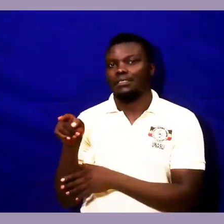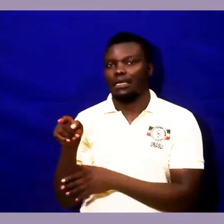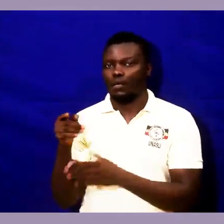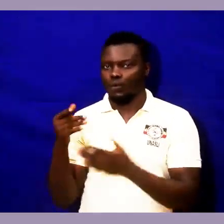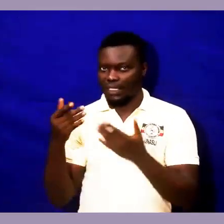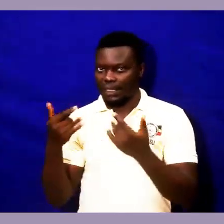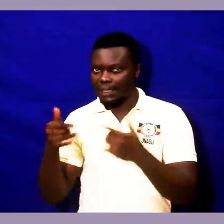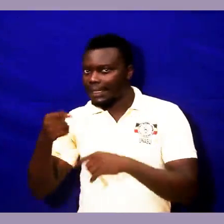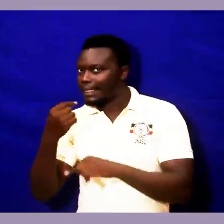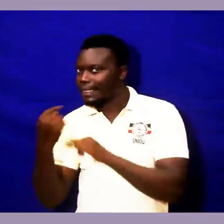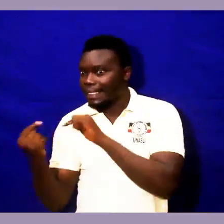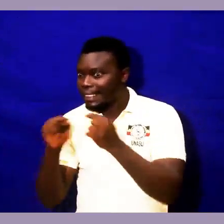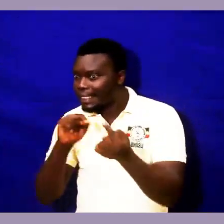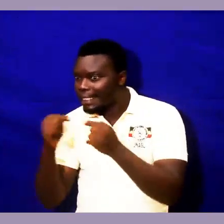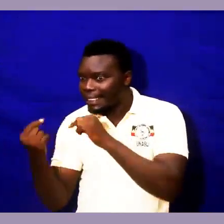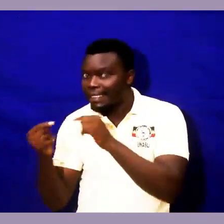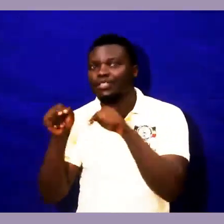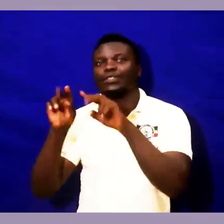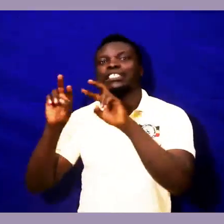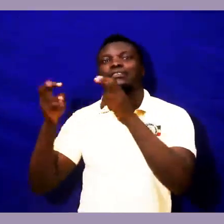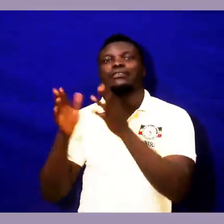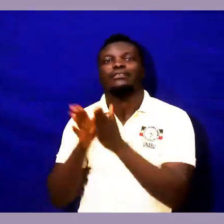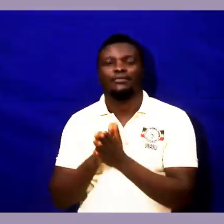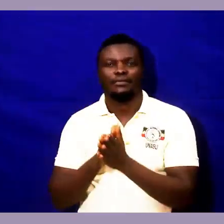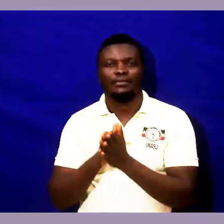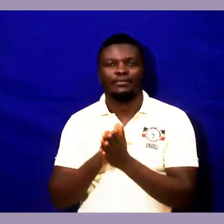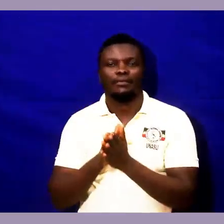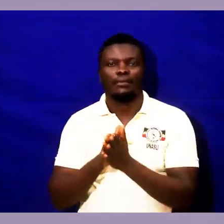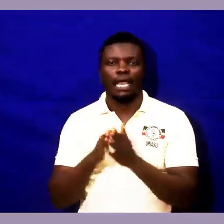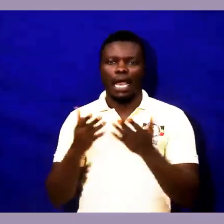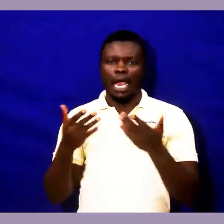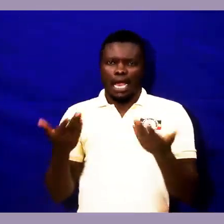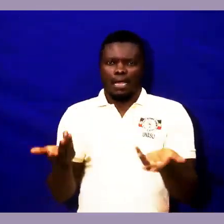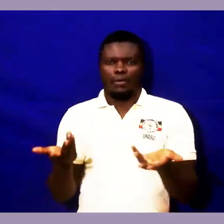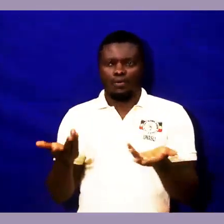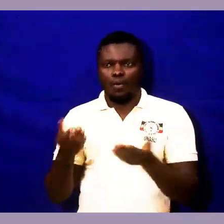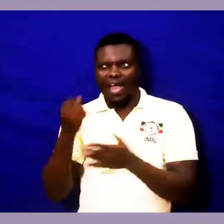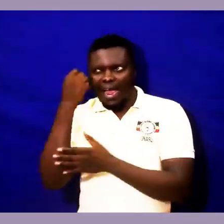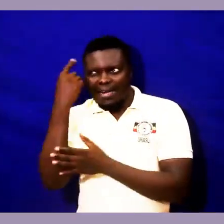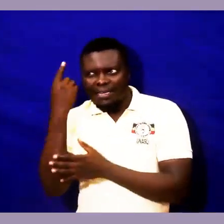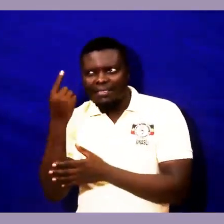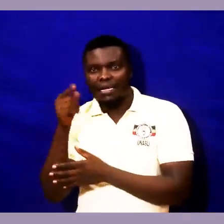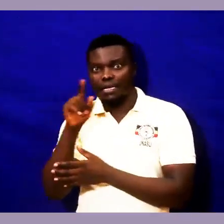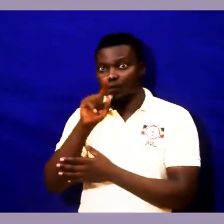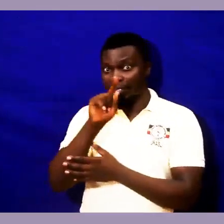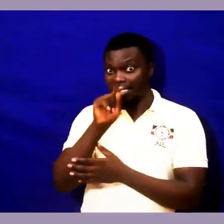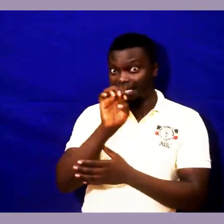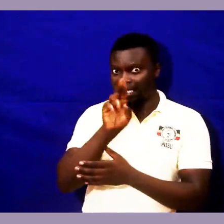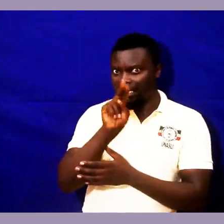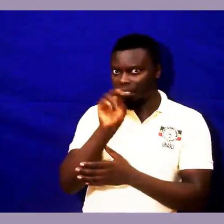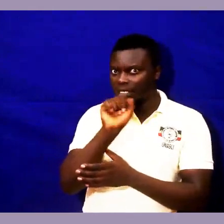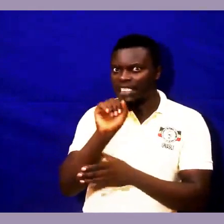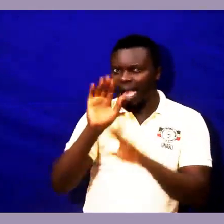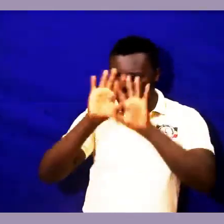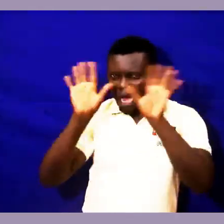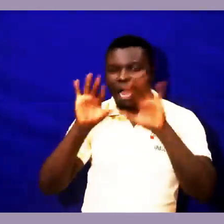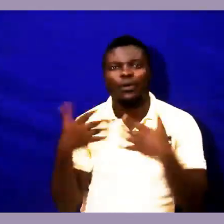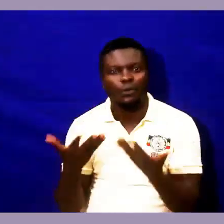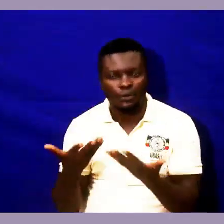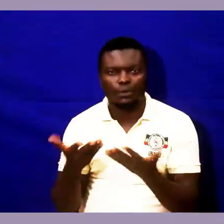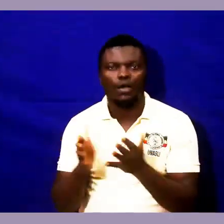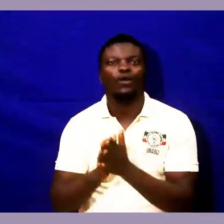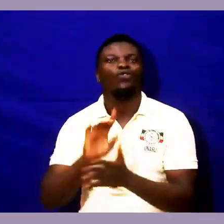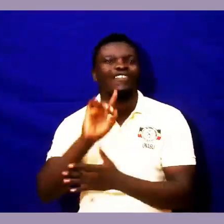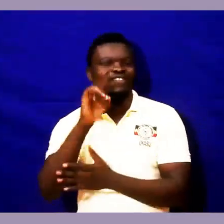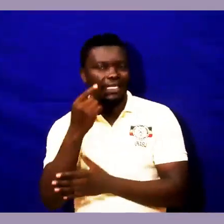are the ones we talk about in this tense. Now, in order to understand this tense very